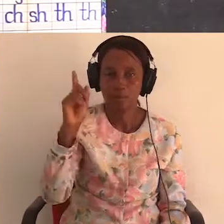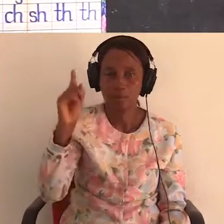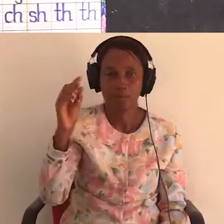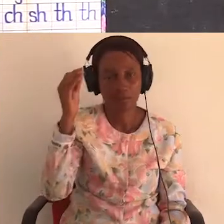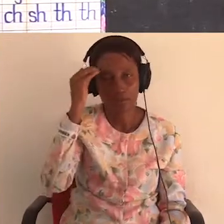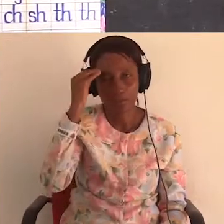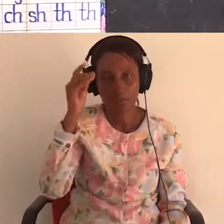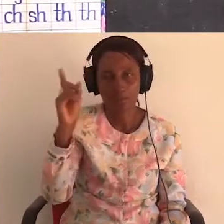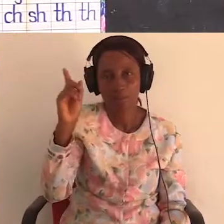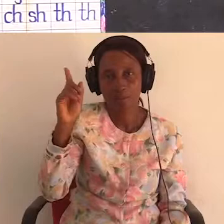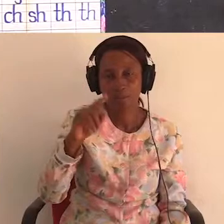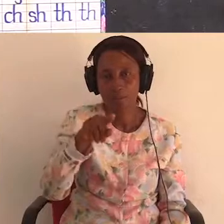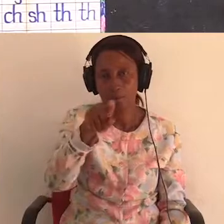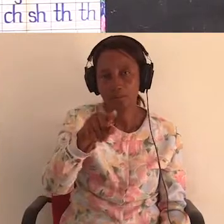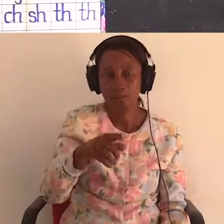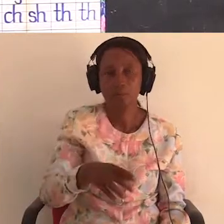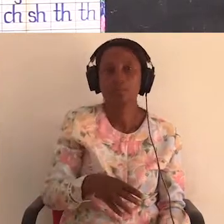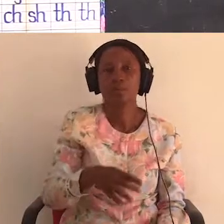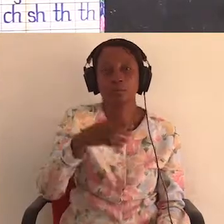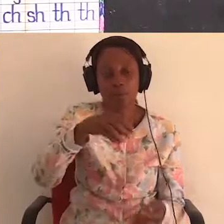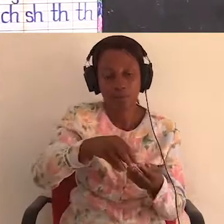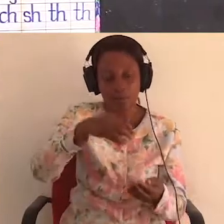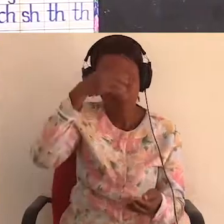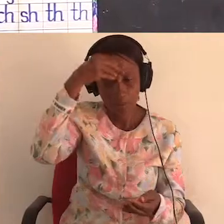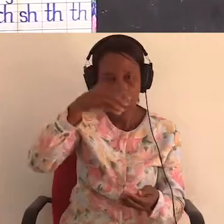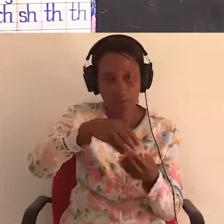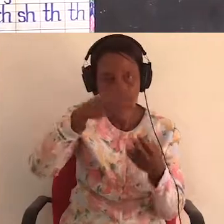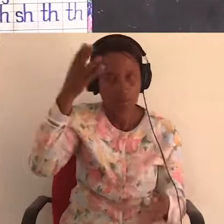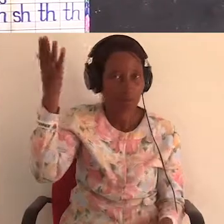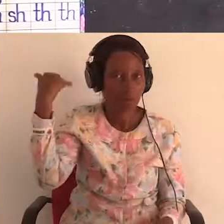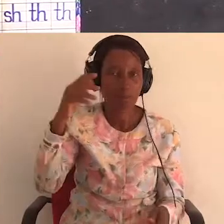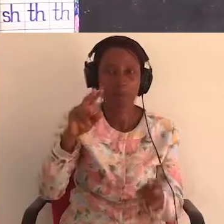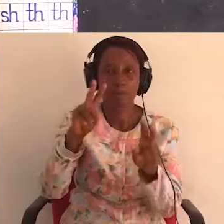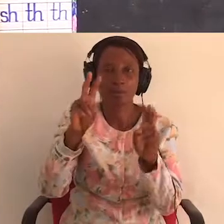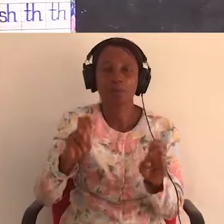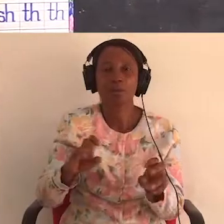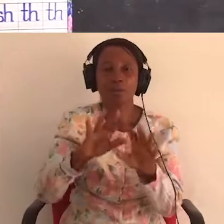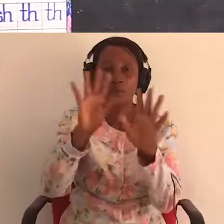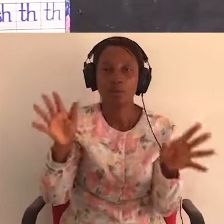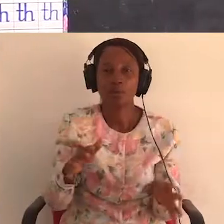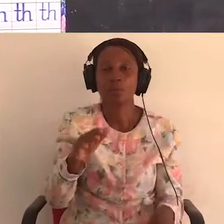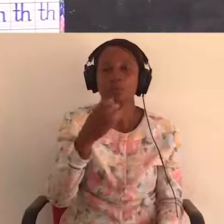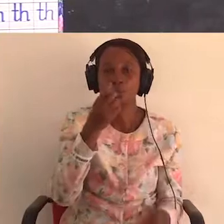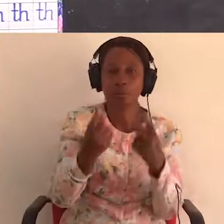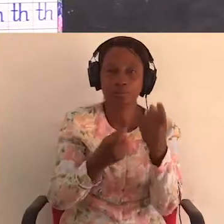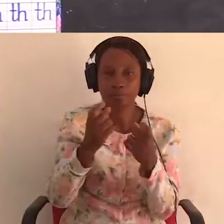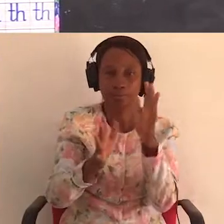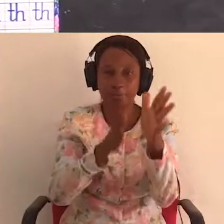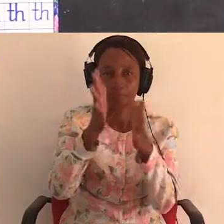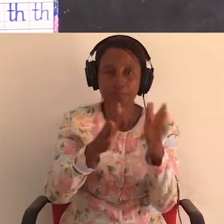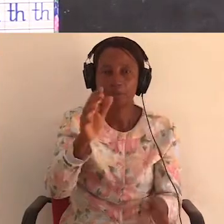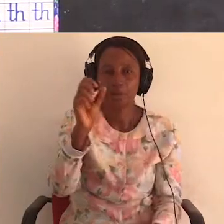remember what we have learned in the previous lesson. Can we all say the sounds? S,